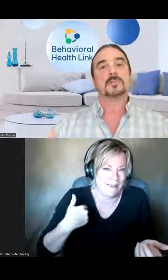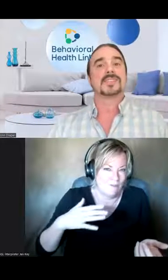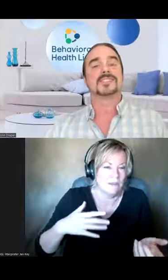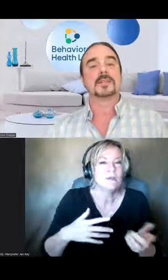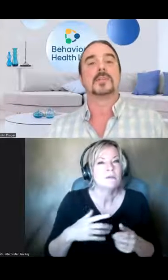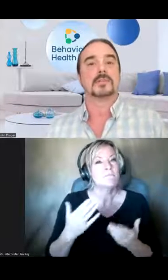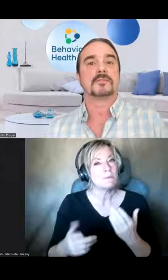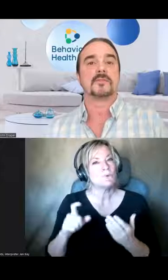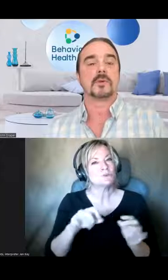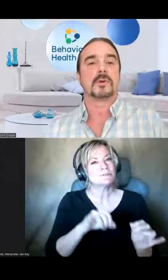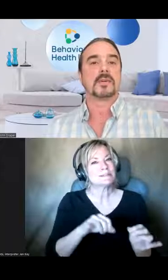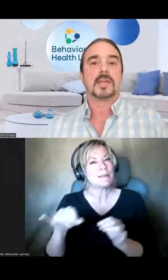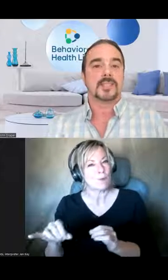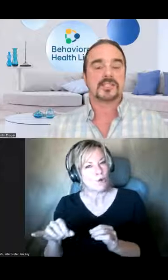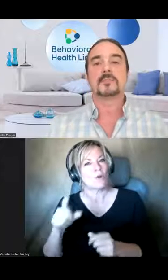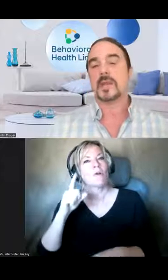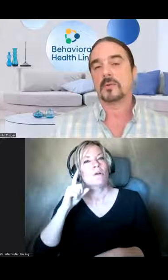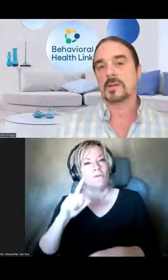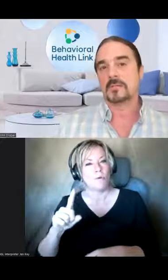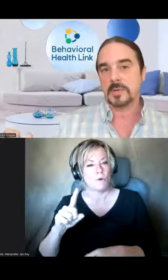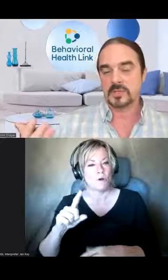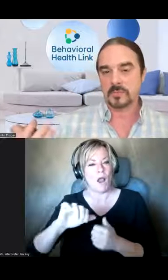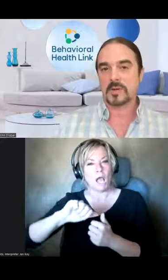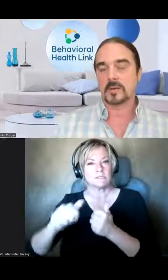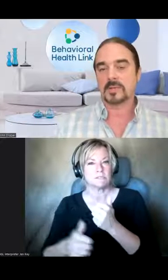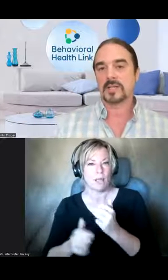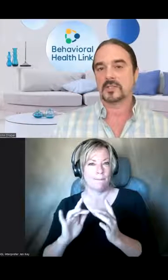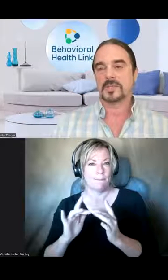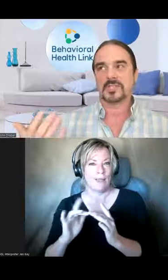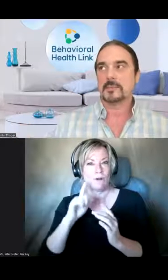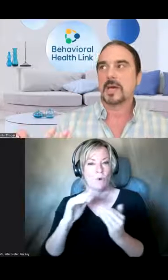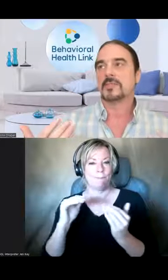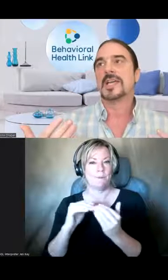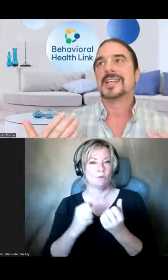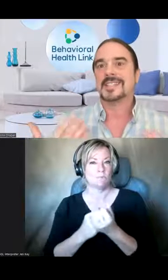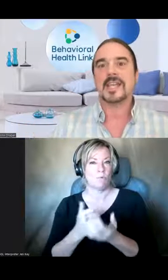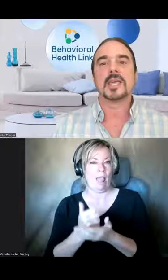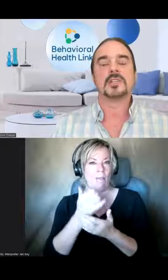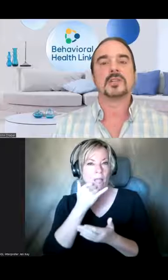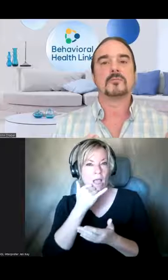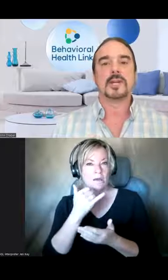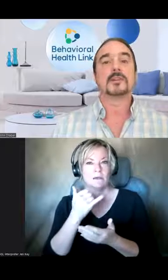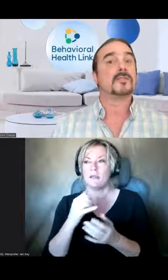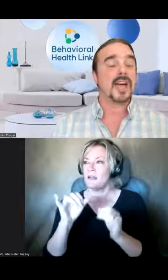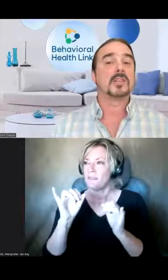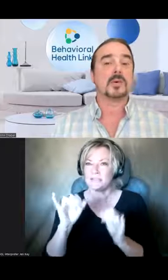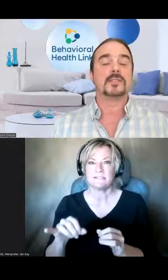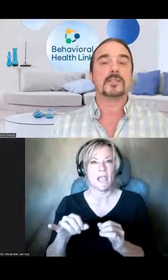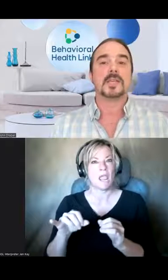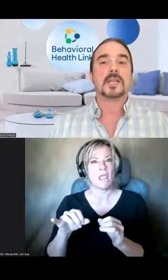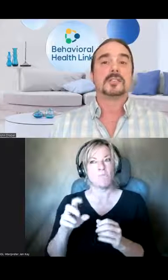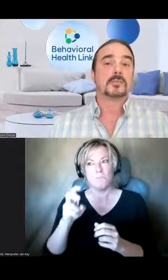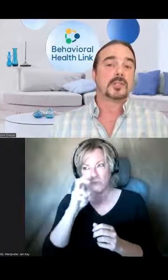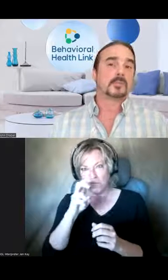do something similar for a subnetwork of peer support helplines with the same kind of dedication and rigor,